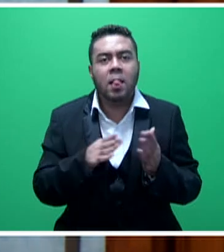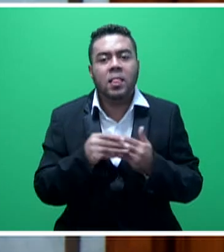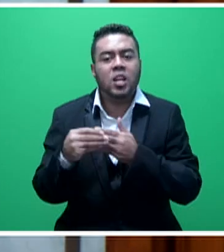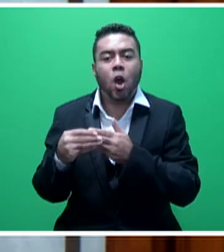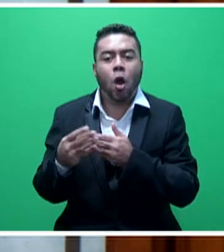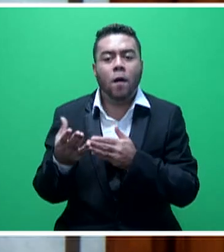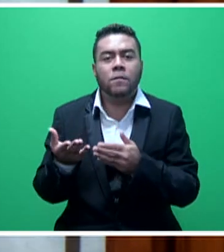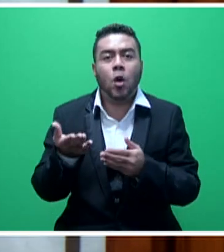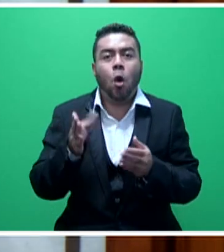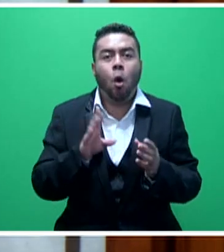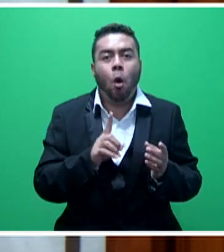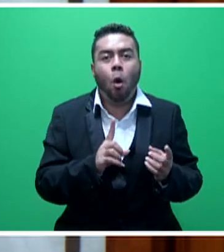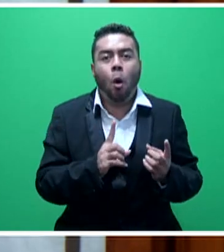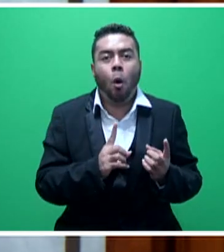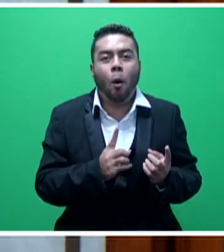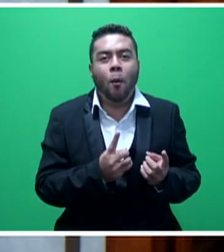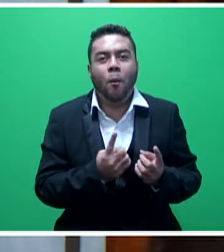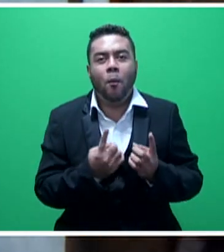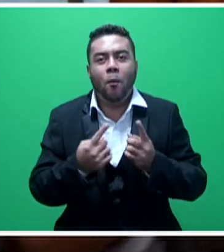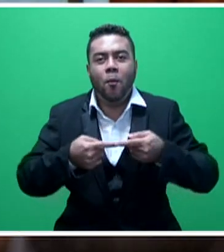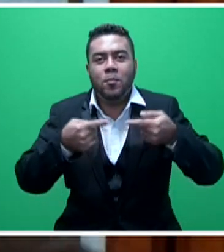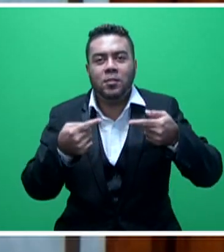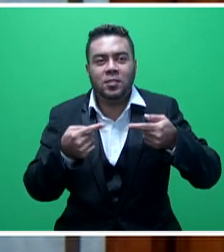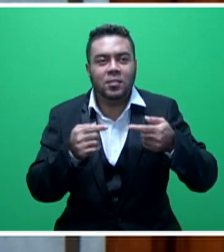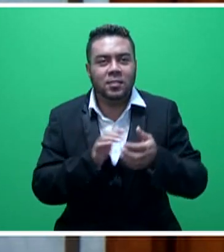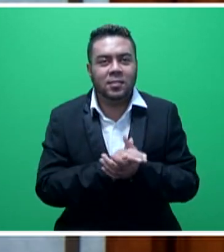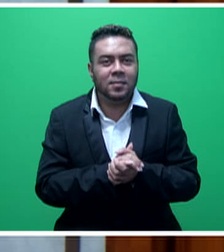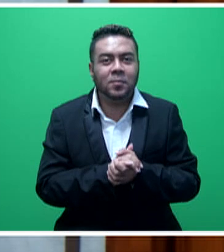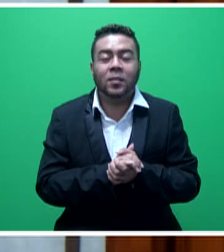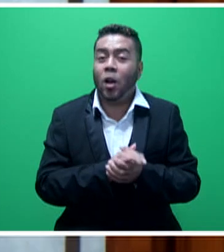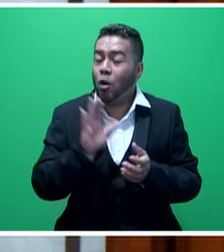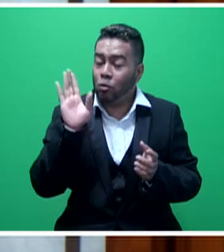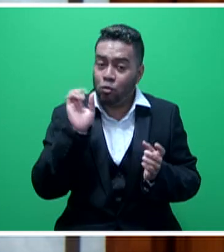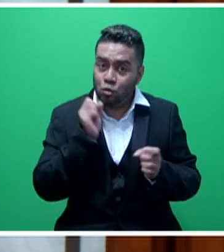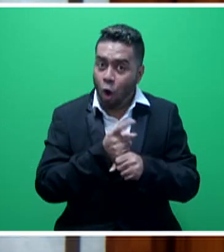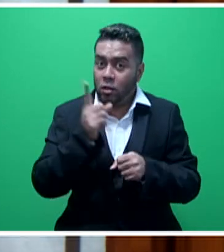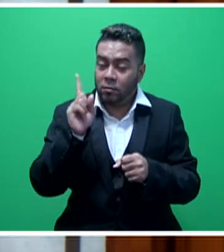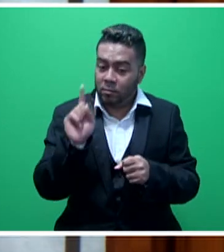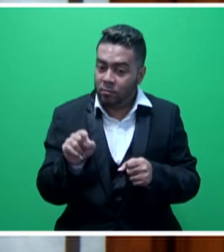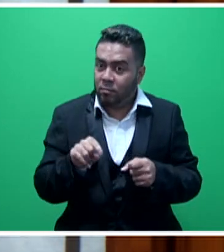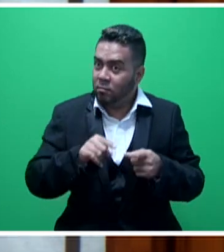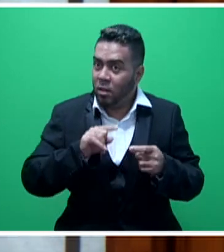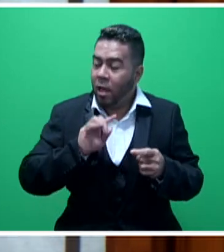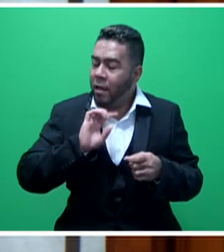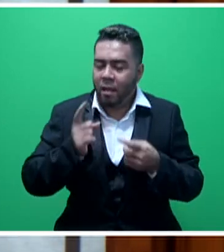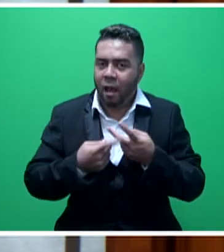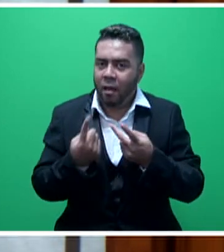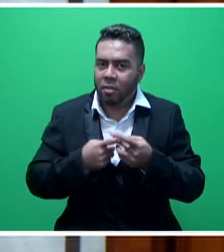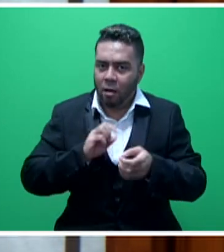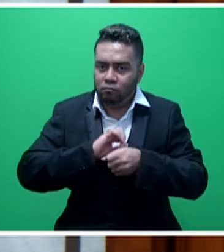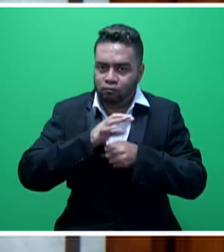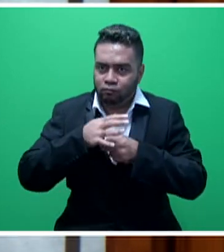Opposition, and I quote in his remarks, "God forbid any further infection in our